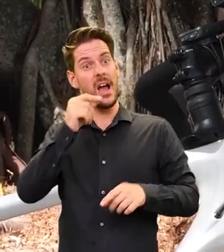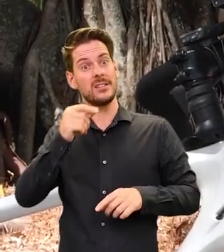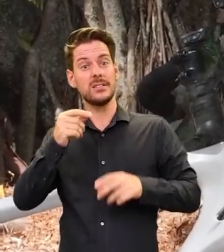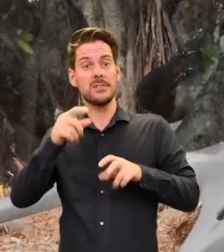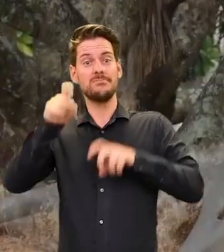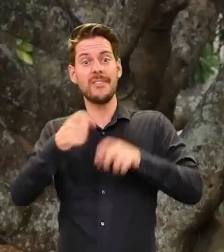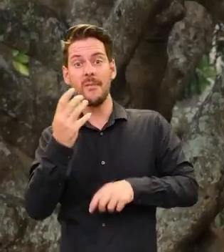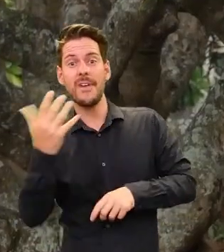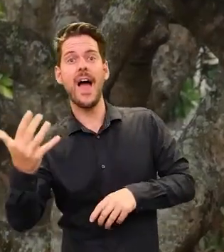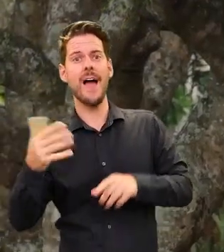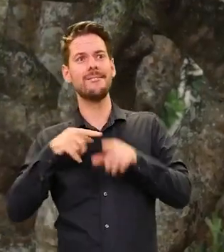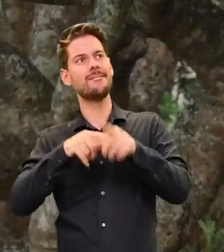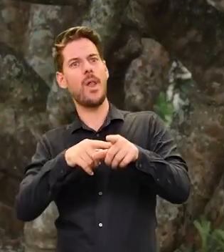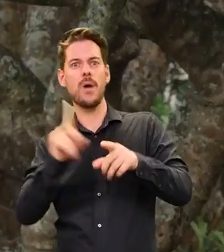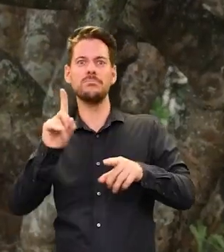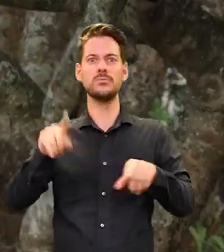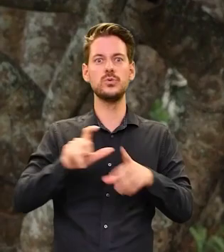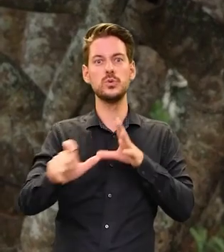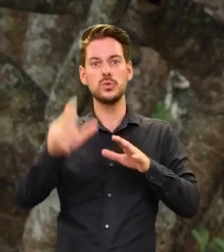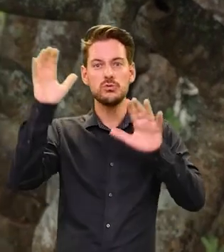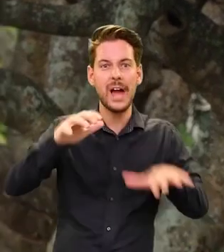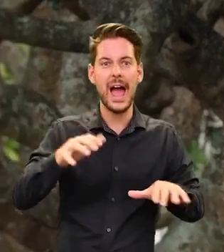sometimes more if I can, rain, hail or shine.